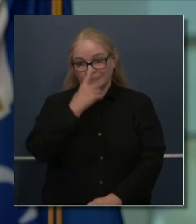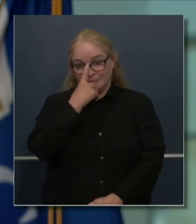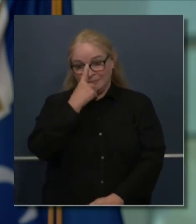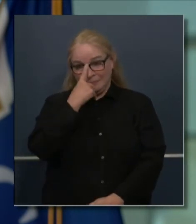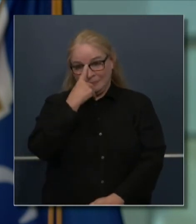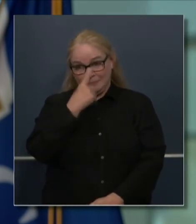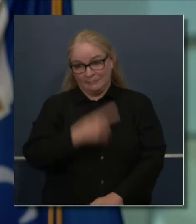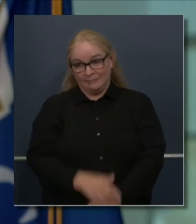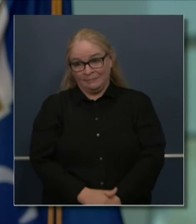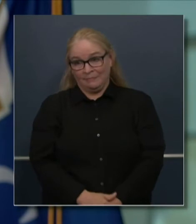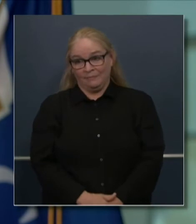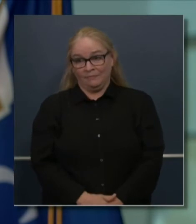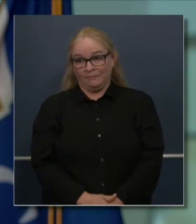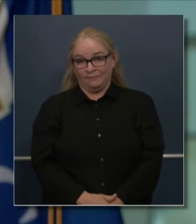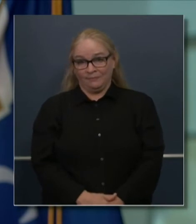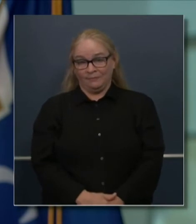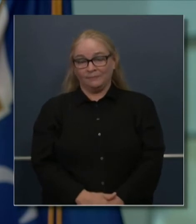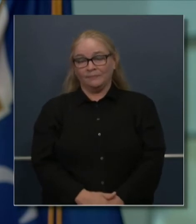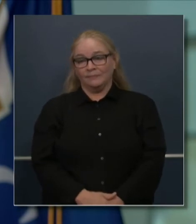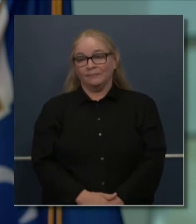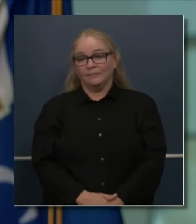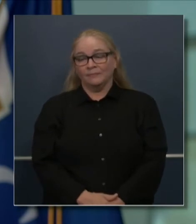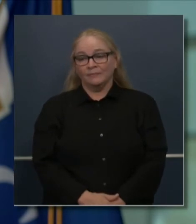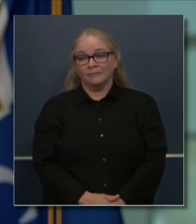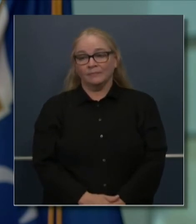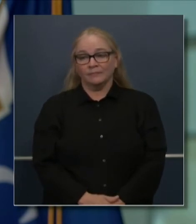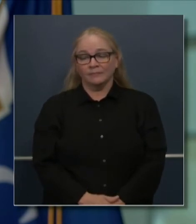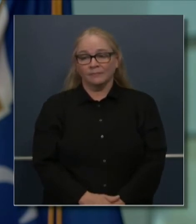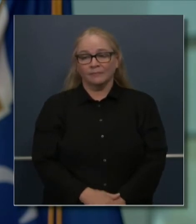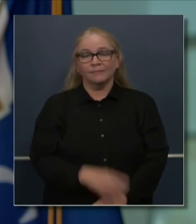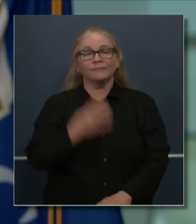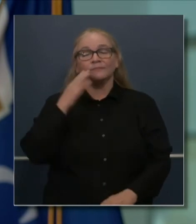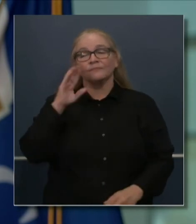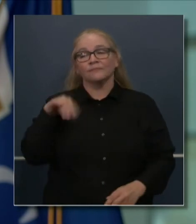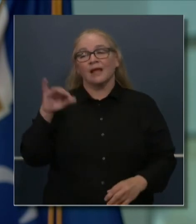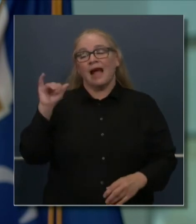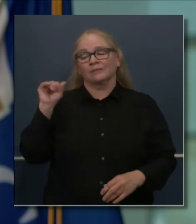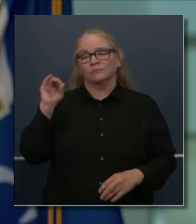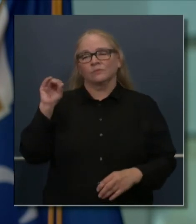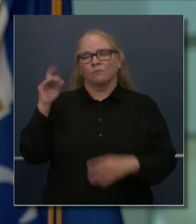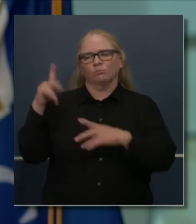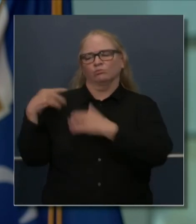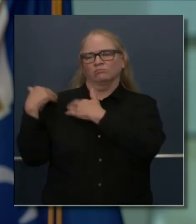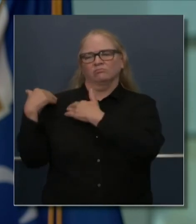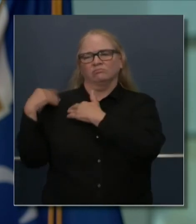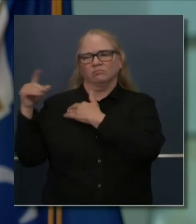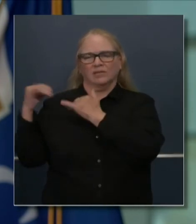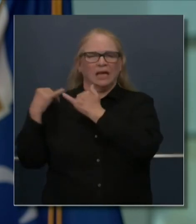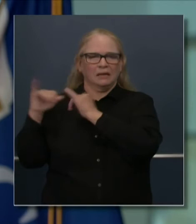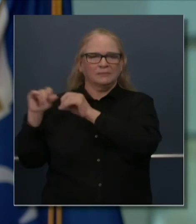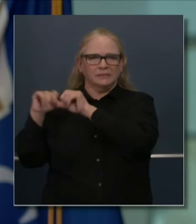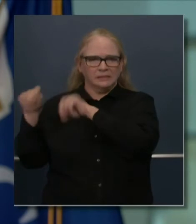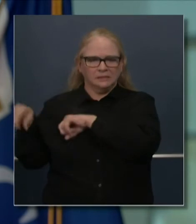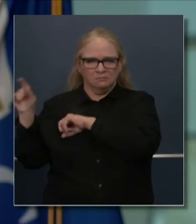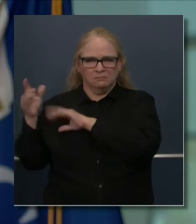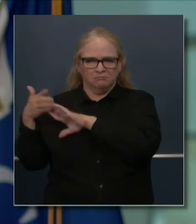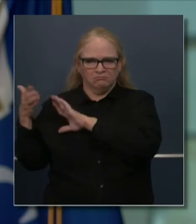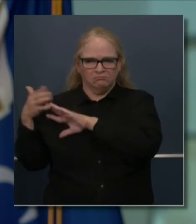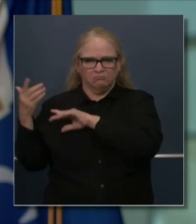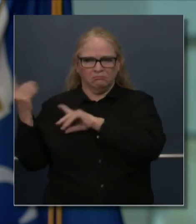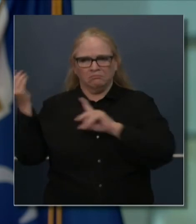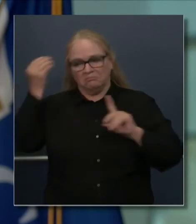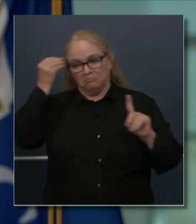the Public Utilities Commission about the prospect of power shortages of this sort